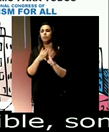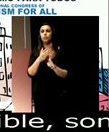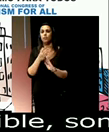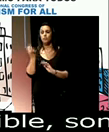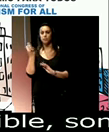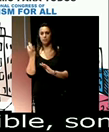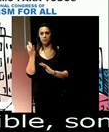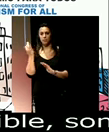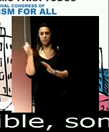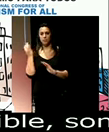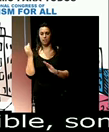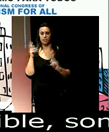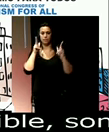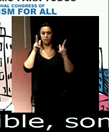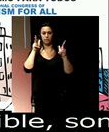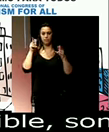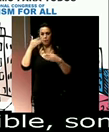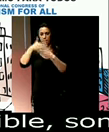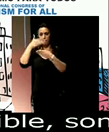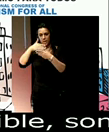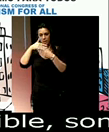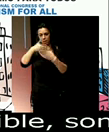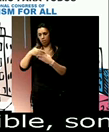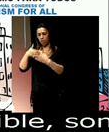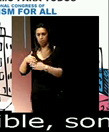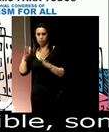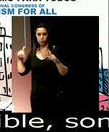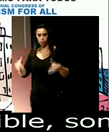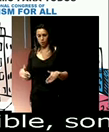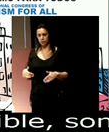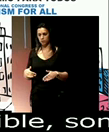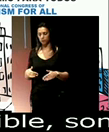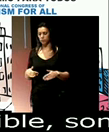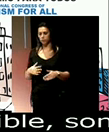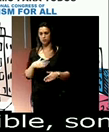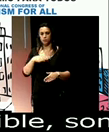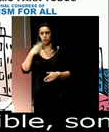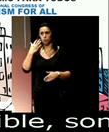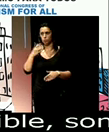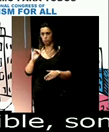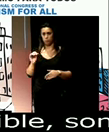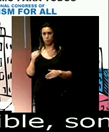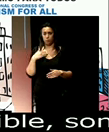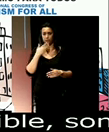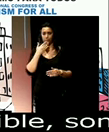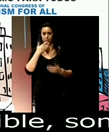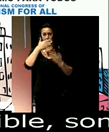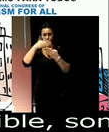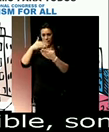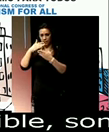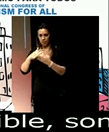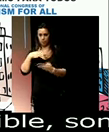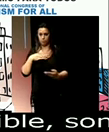obstacle that may limit the autonomy of the customers, but above all, accessible hospital